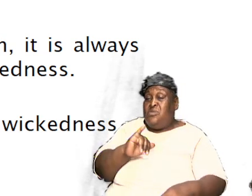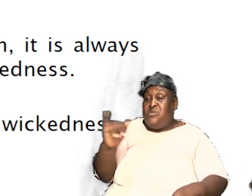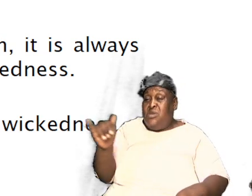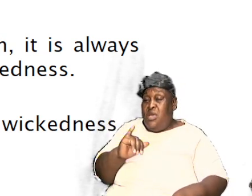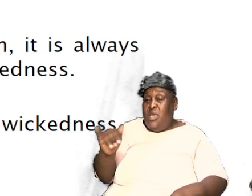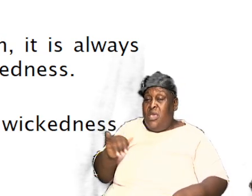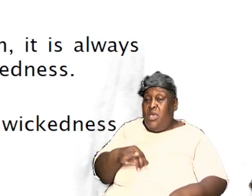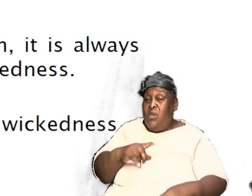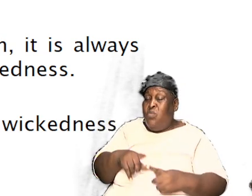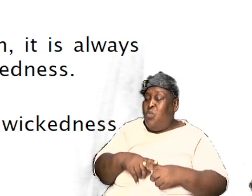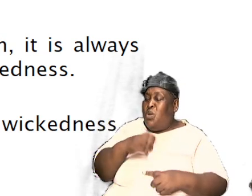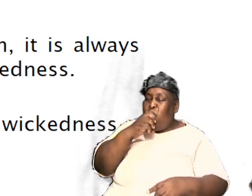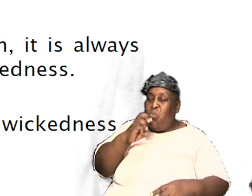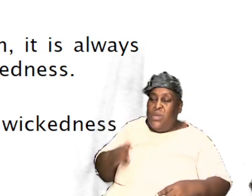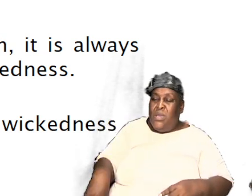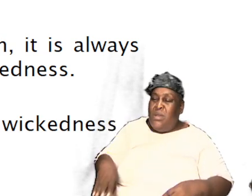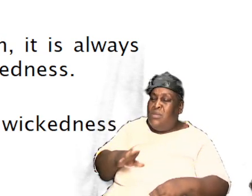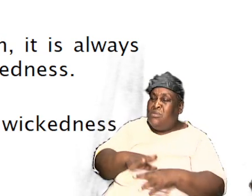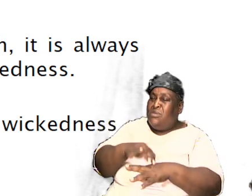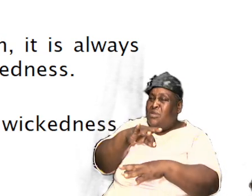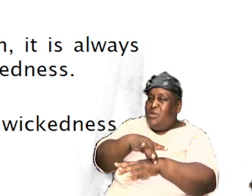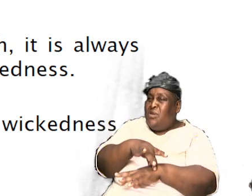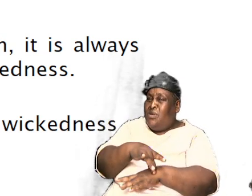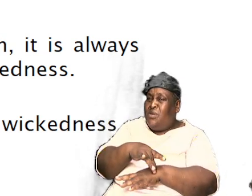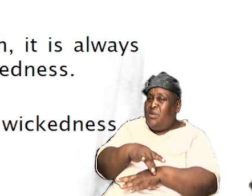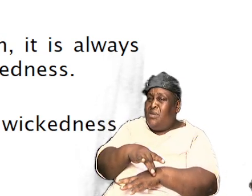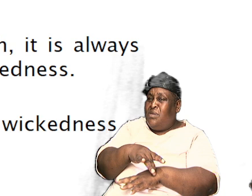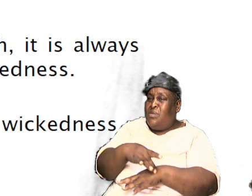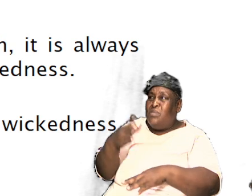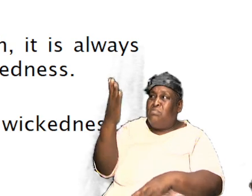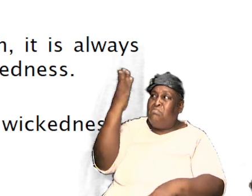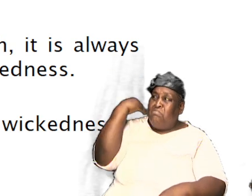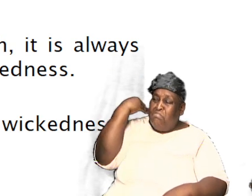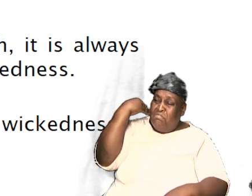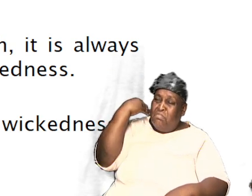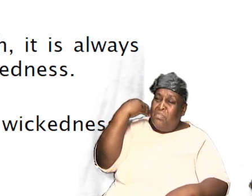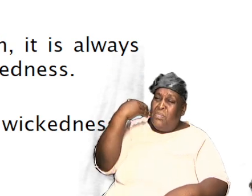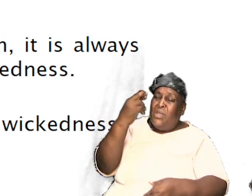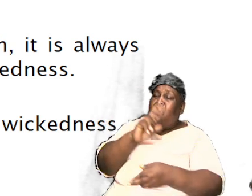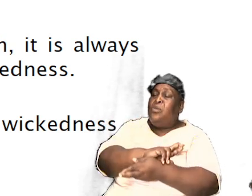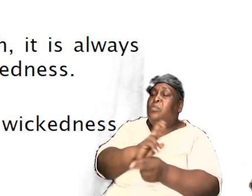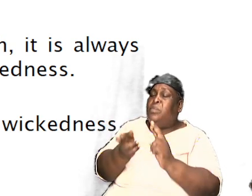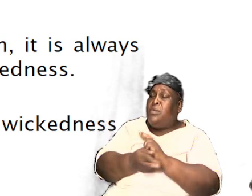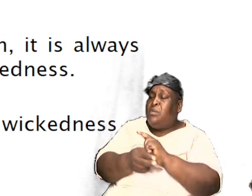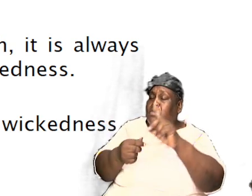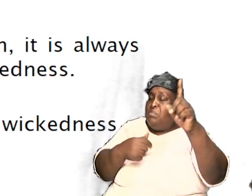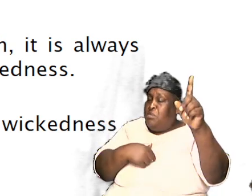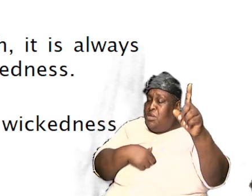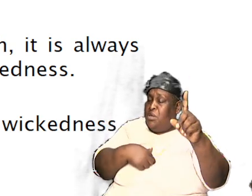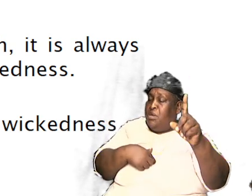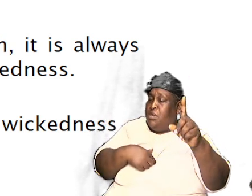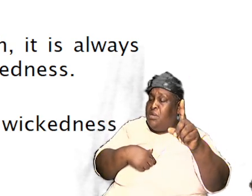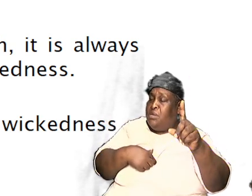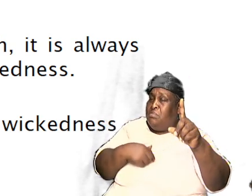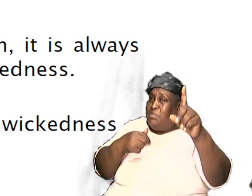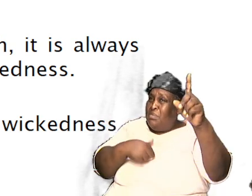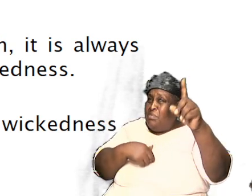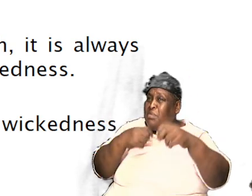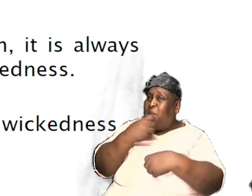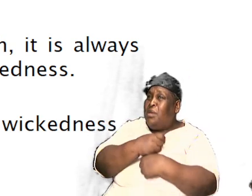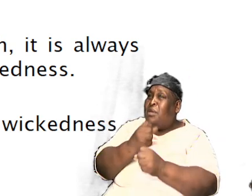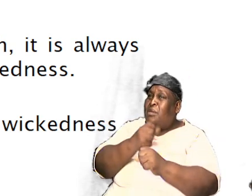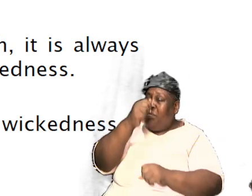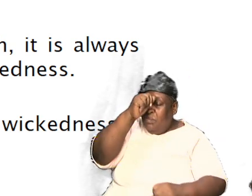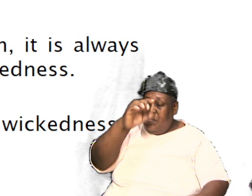when wickedness was in the earth, back in Genesis chapter 6, the Lord said, it repented me that I made